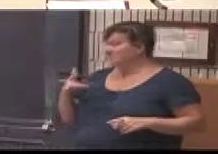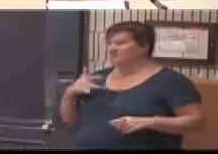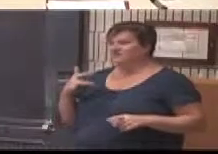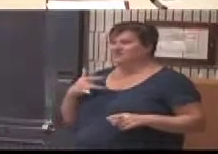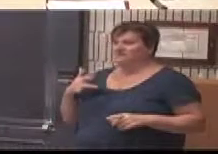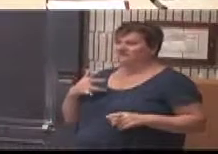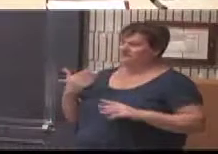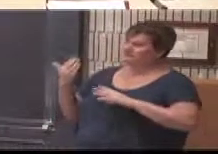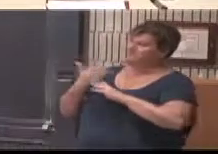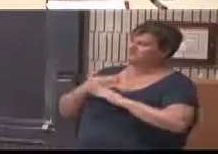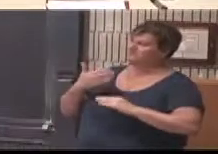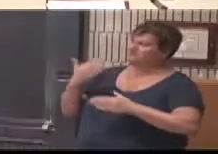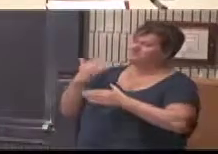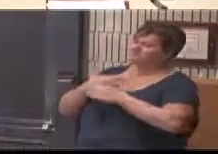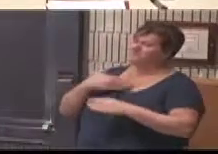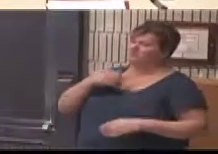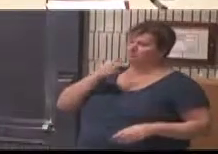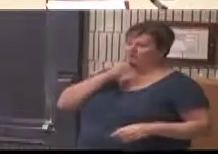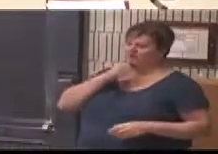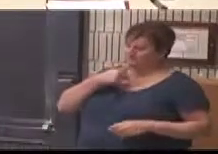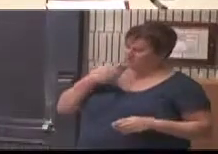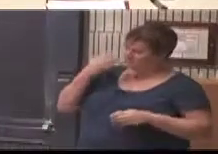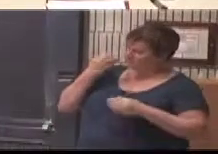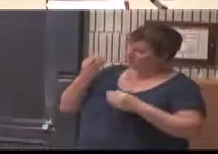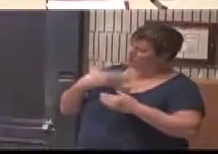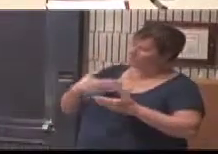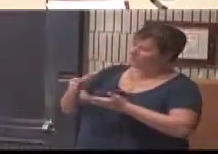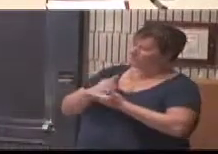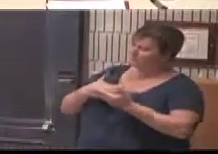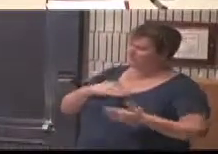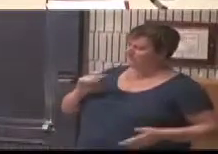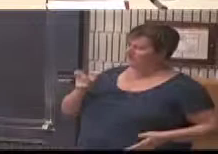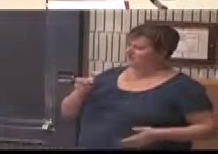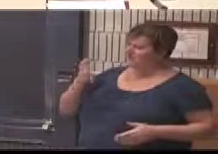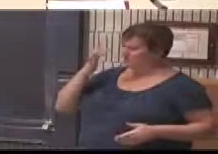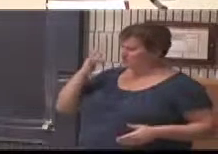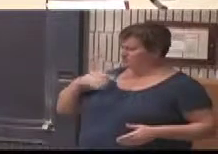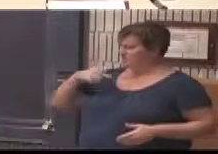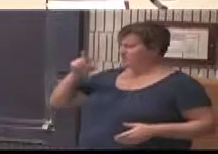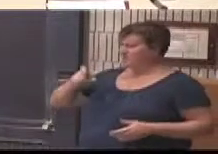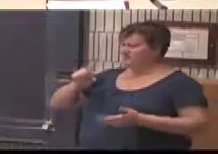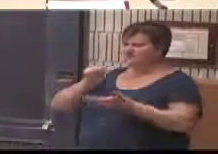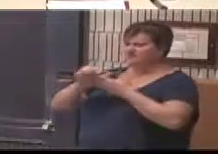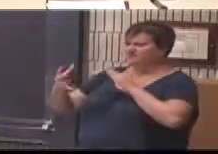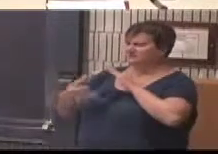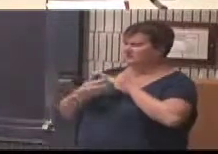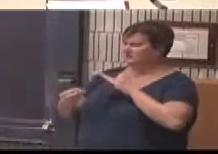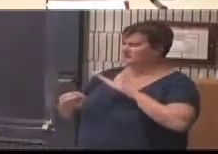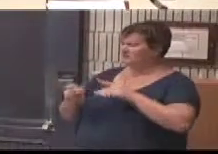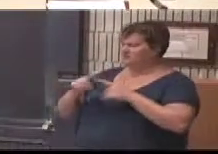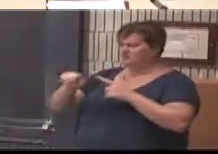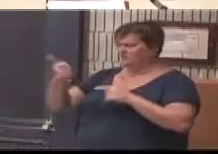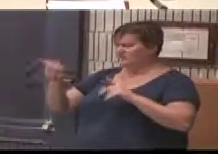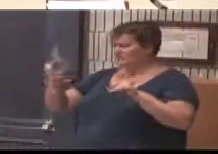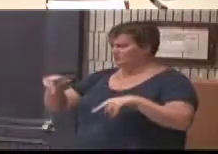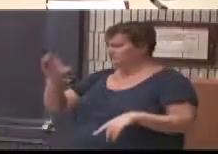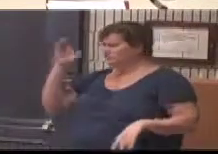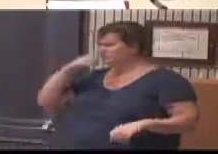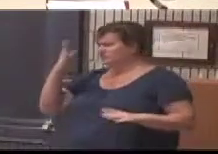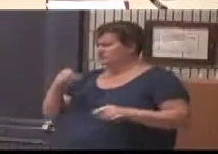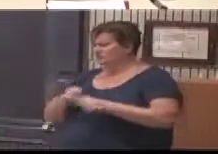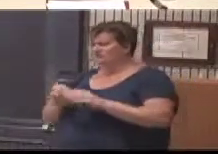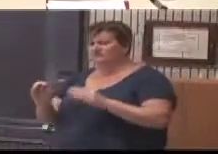it's an invasion of their privacy. I know how much money I make, I know what my taxes are, why do I have to send copies of that to somebody in an